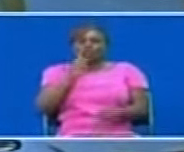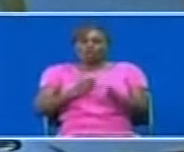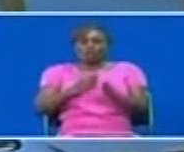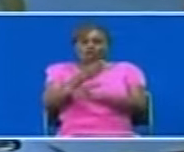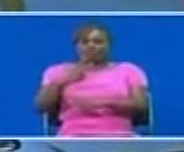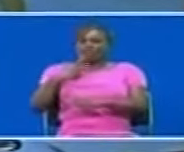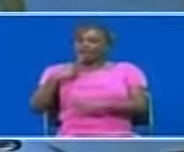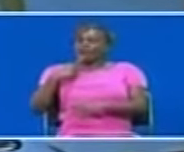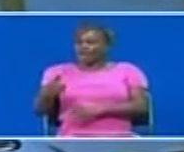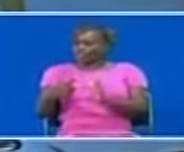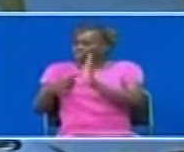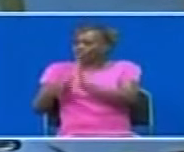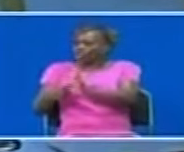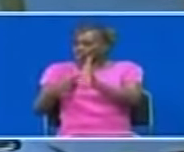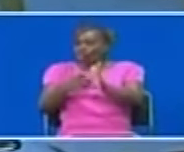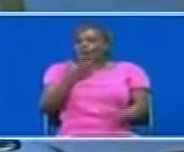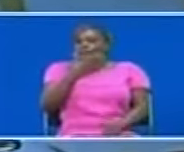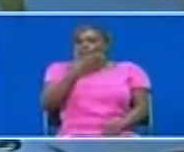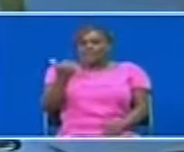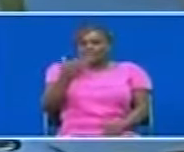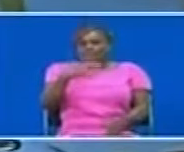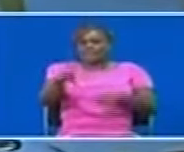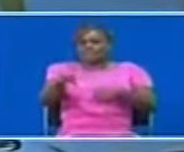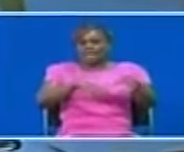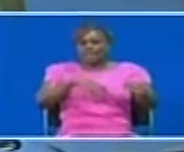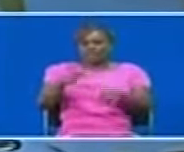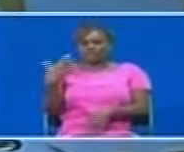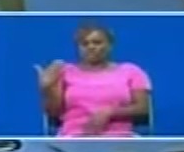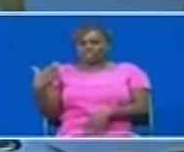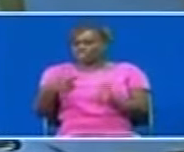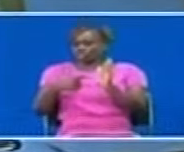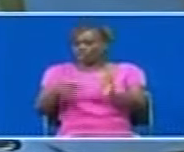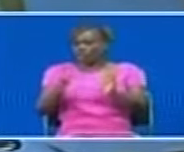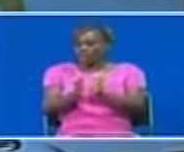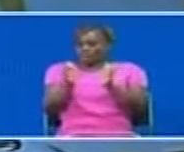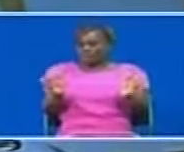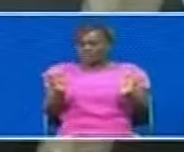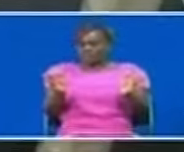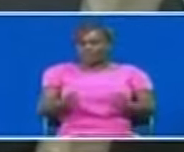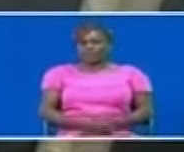exhibitors expected to showcase their best breeds and equipment to the public.